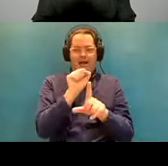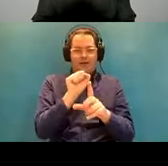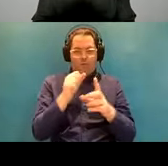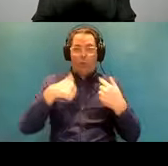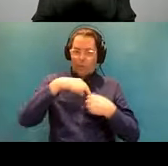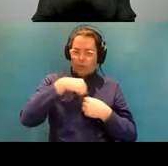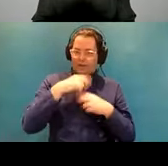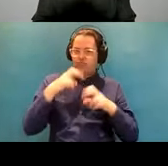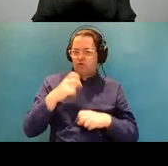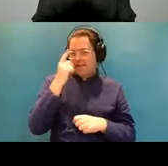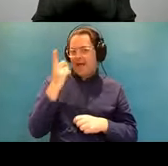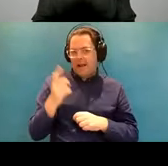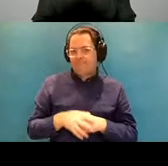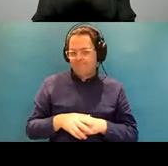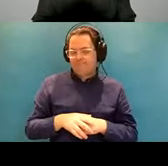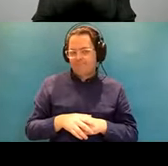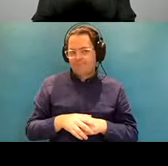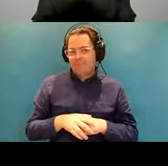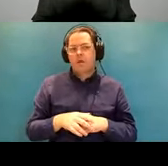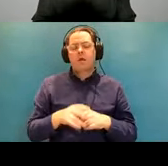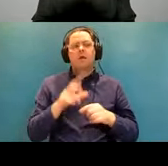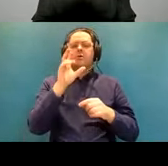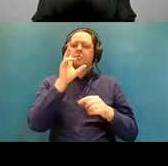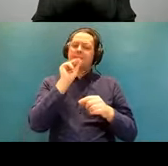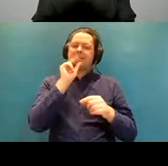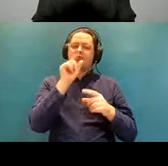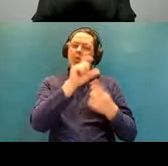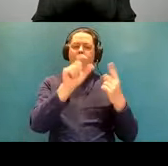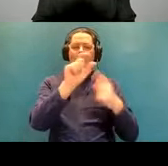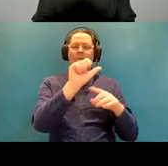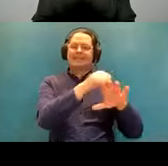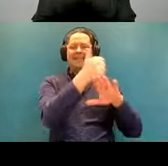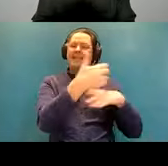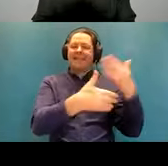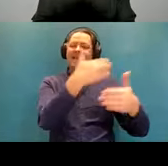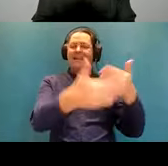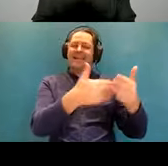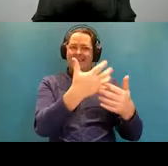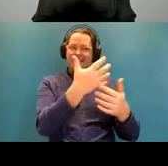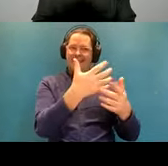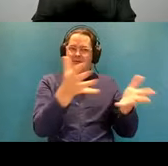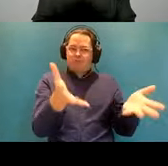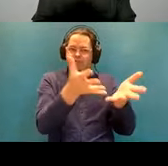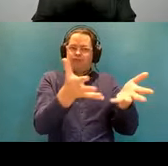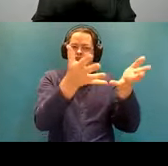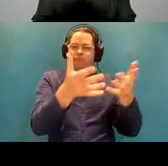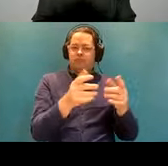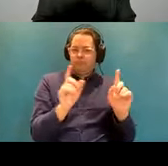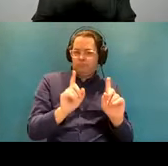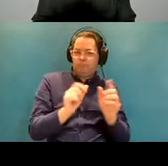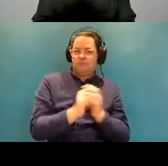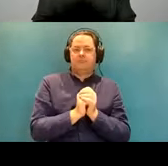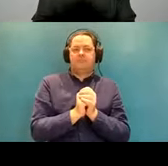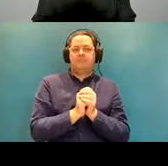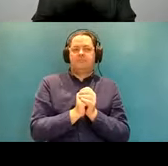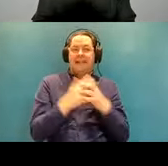What kinds of speech communities are being designed and what kind aren't? And what does the technology allow or enable or create, and